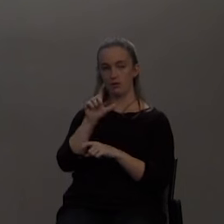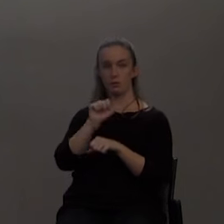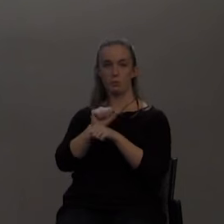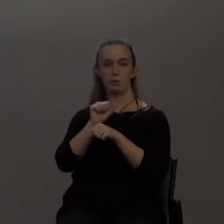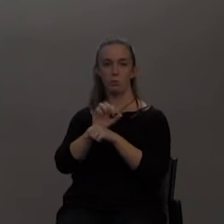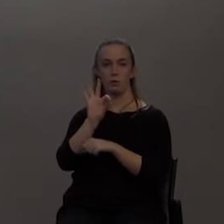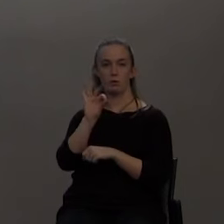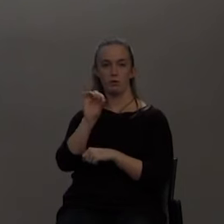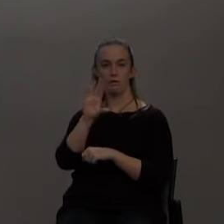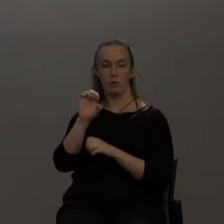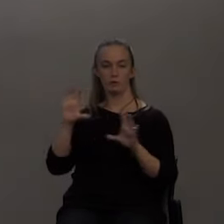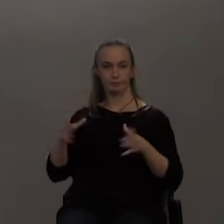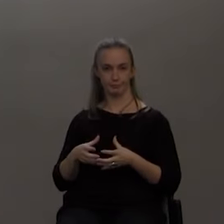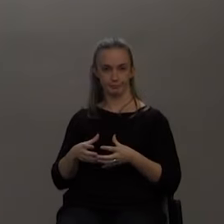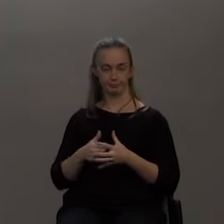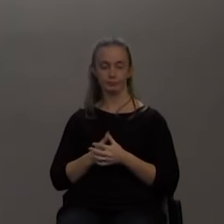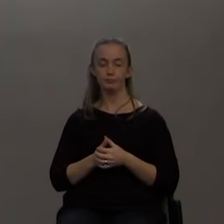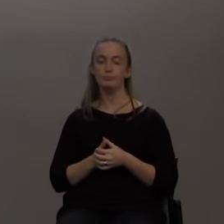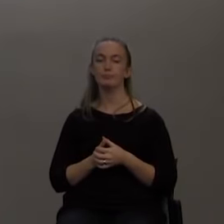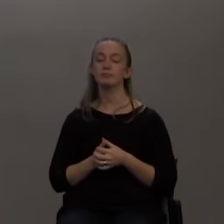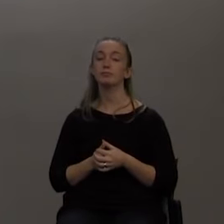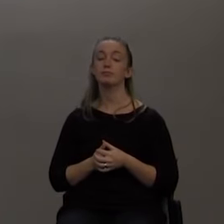force.